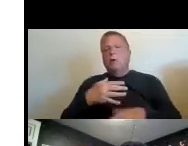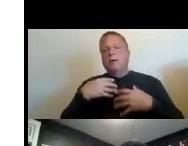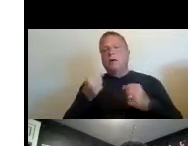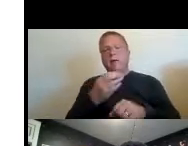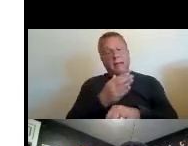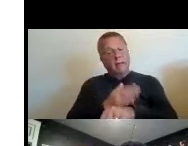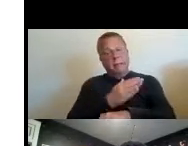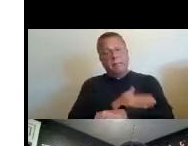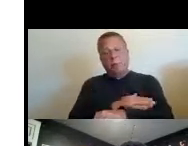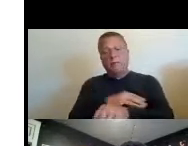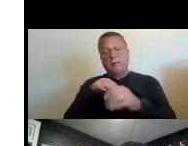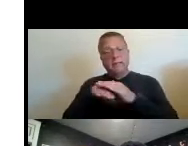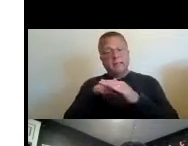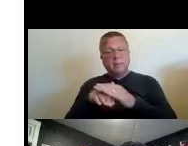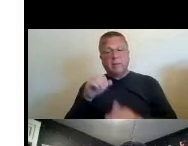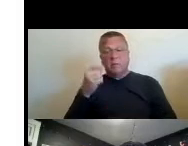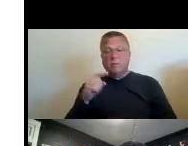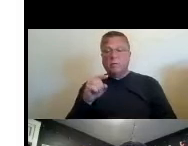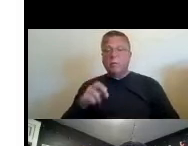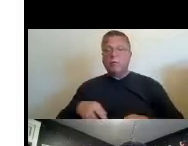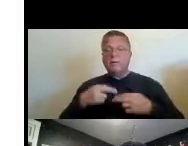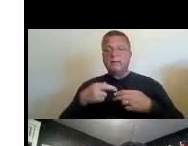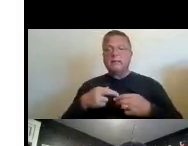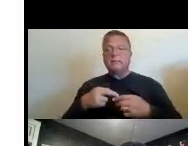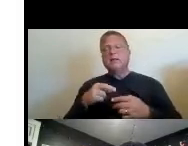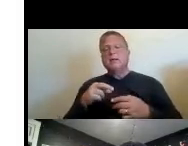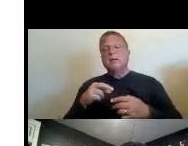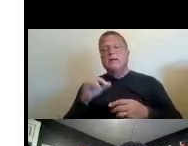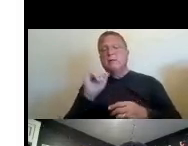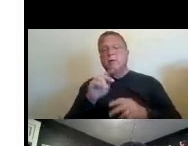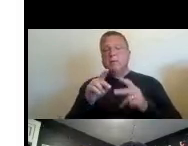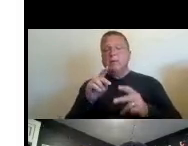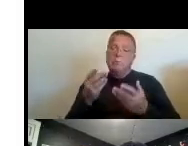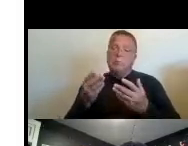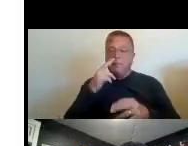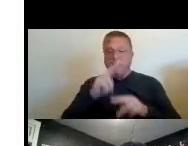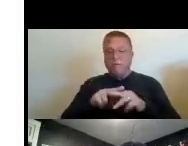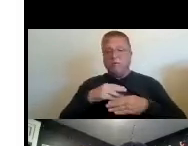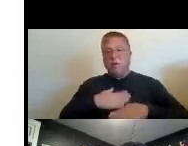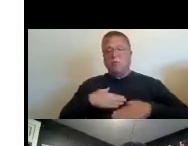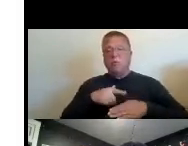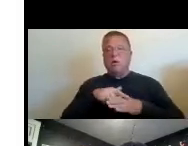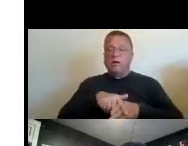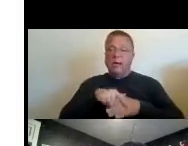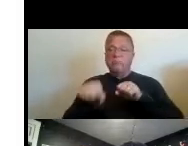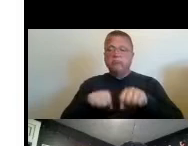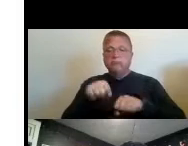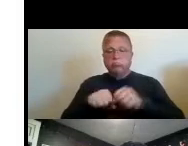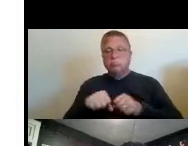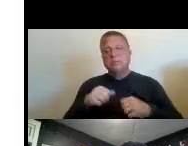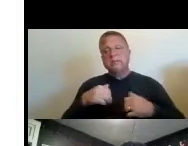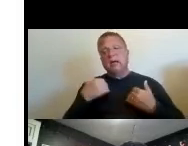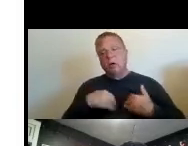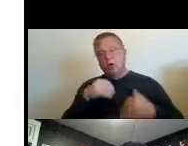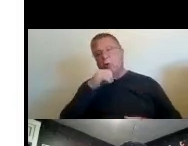residents. And so this often includes folks who maybe only ride for recreational purposes, maybe younger individuals or older